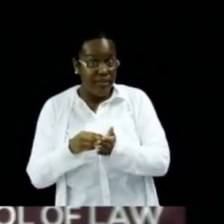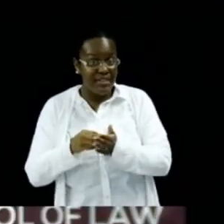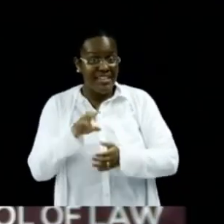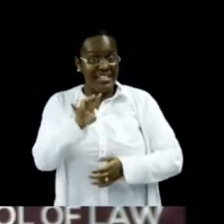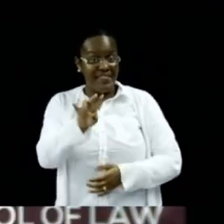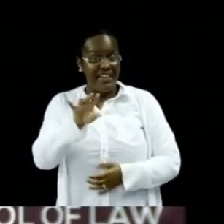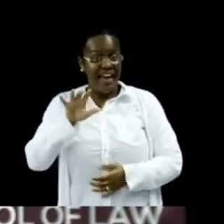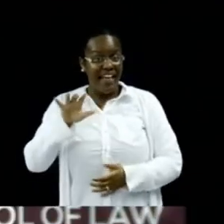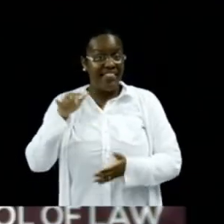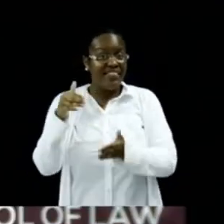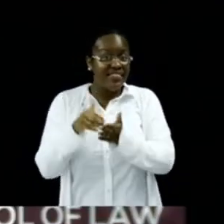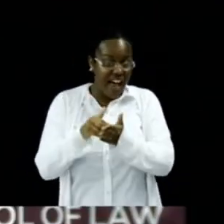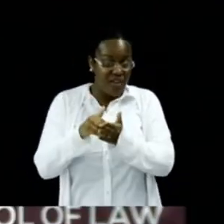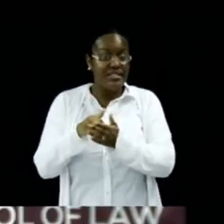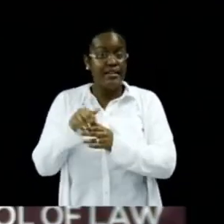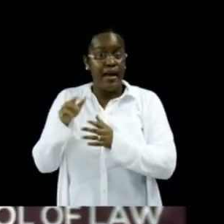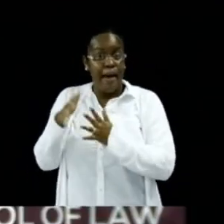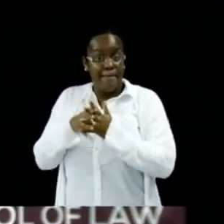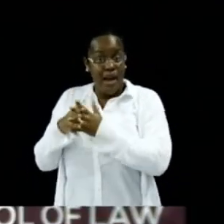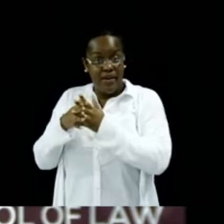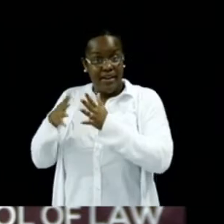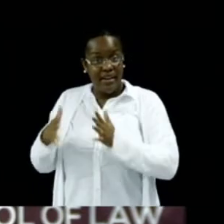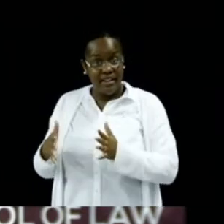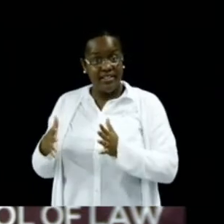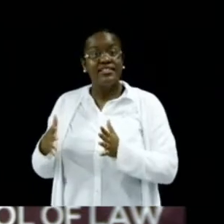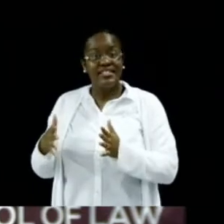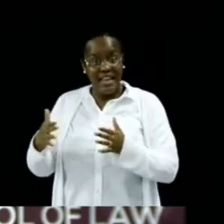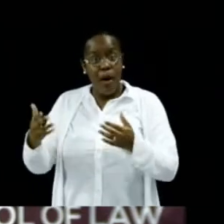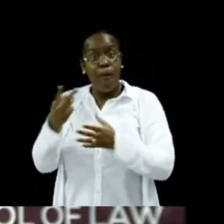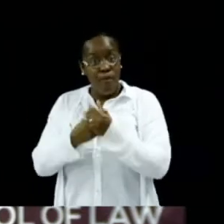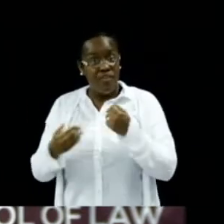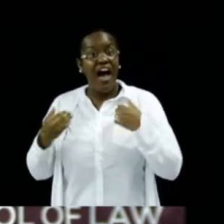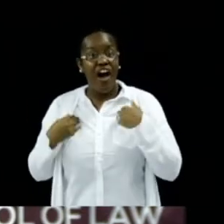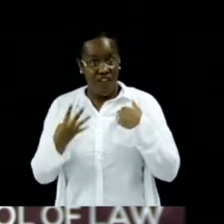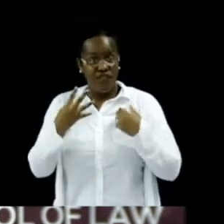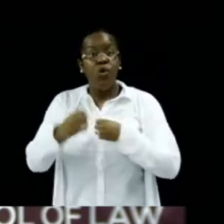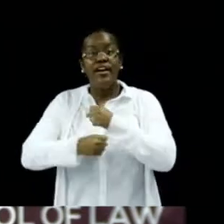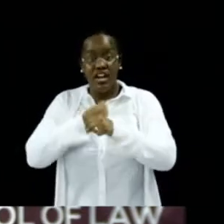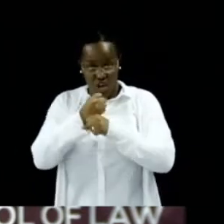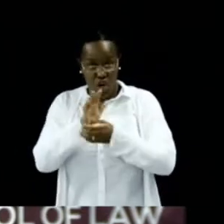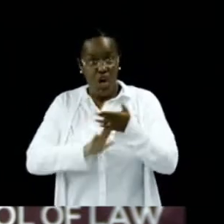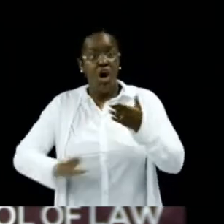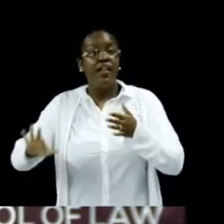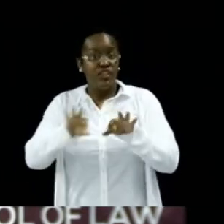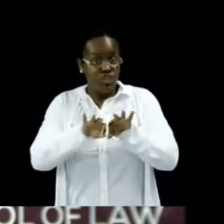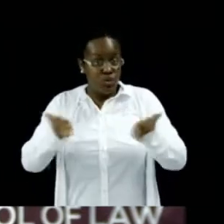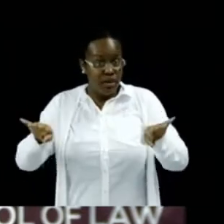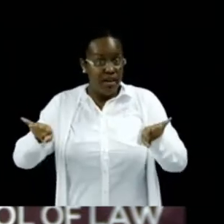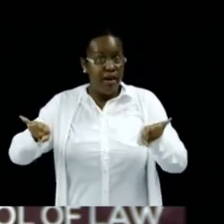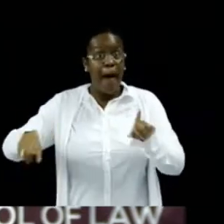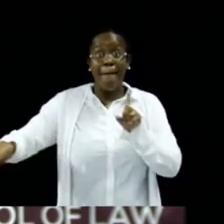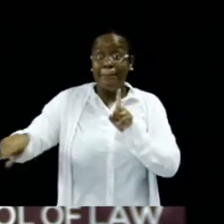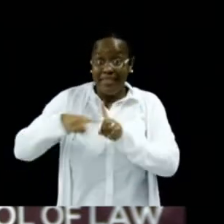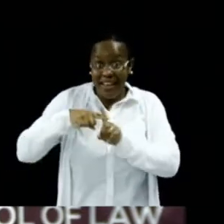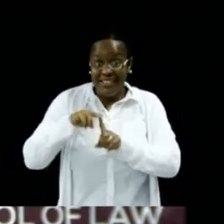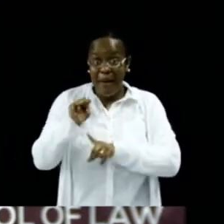1,078,000 African Americans who have both a four-year college degree and a master's